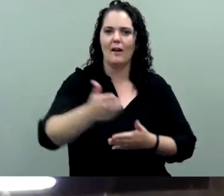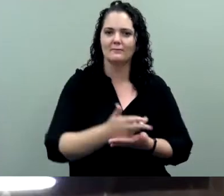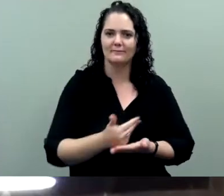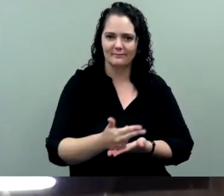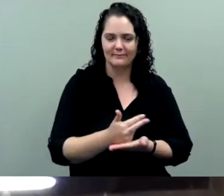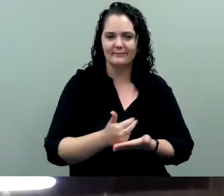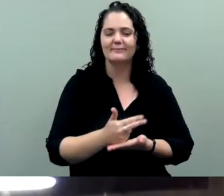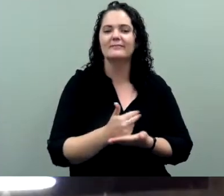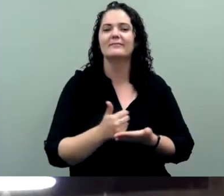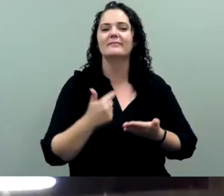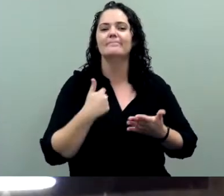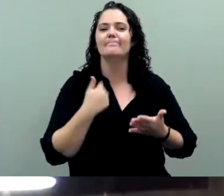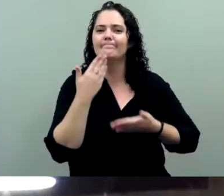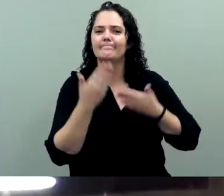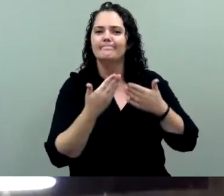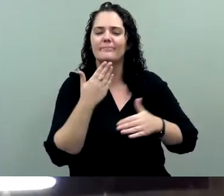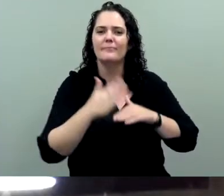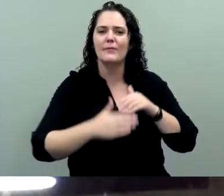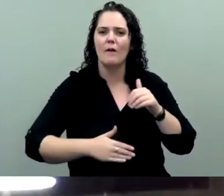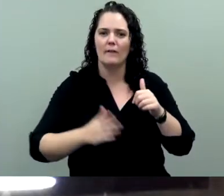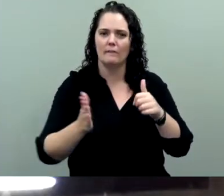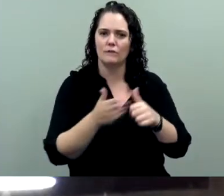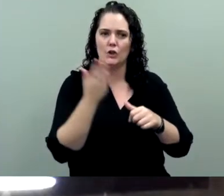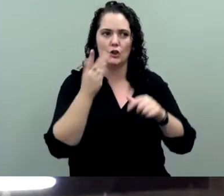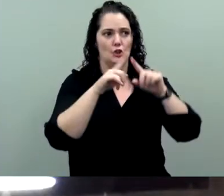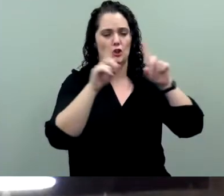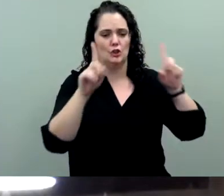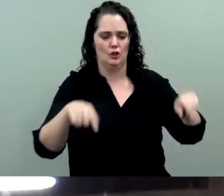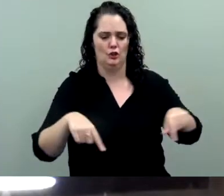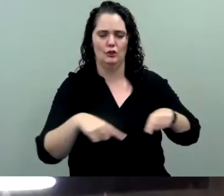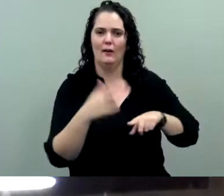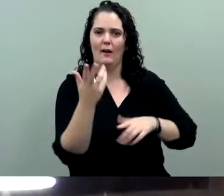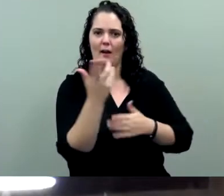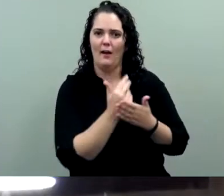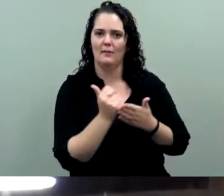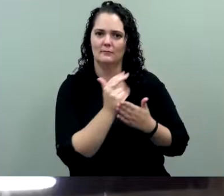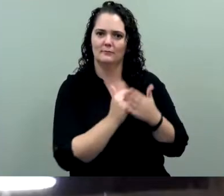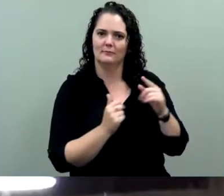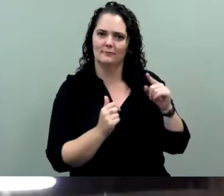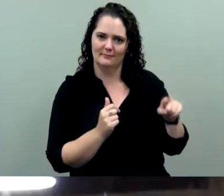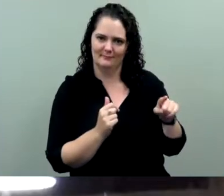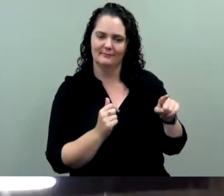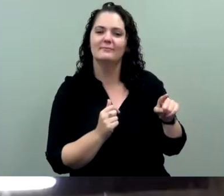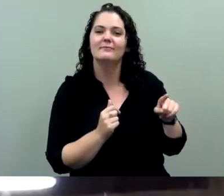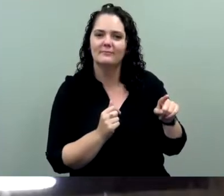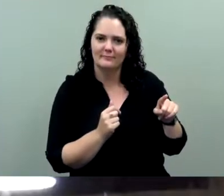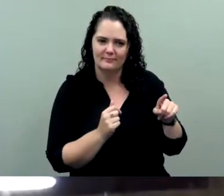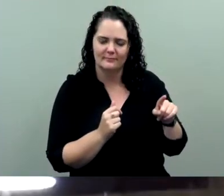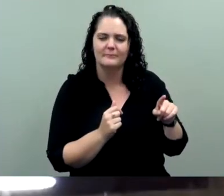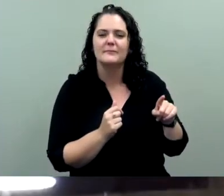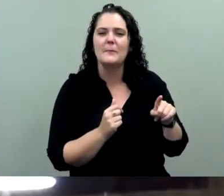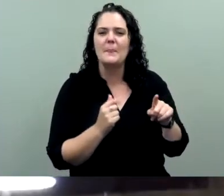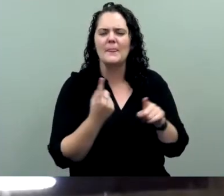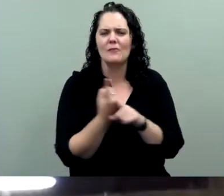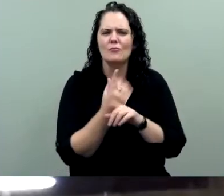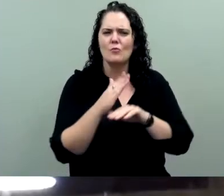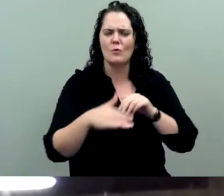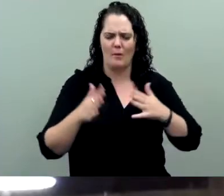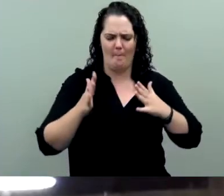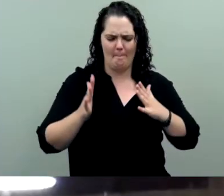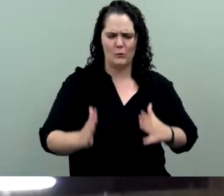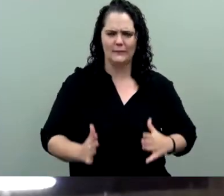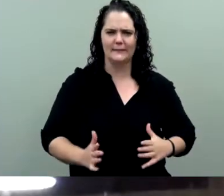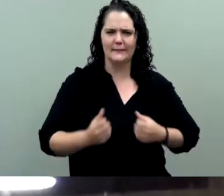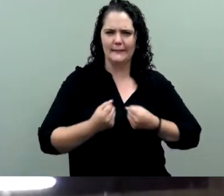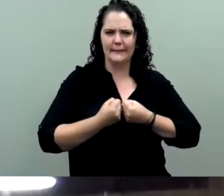use first, and then talk a little bit about this whole idea of body extension and prostheses